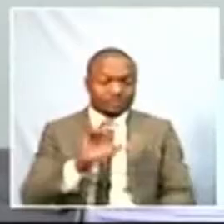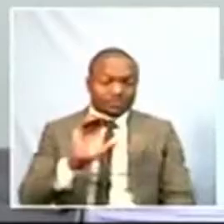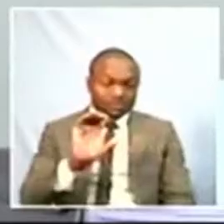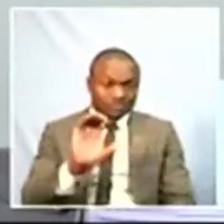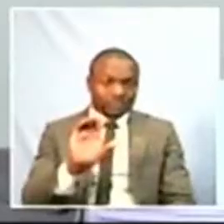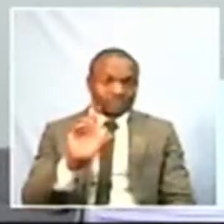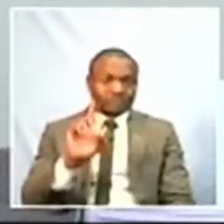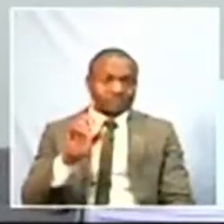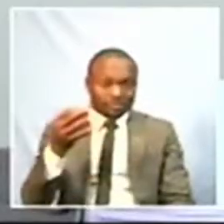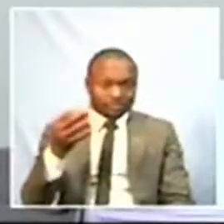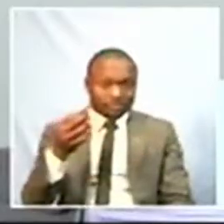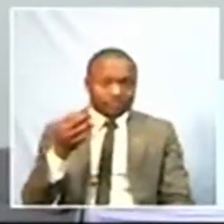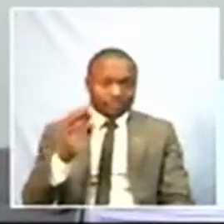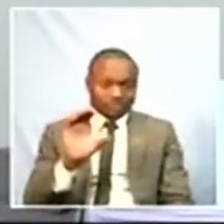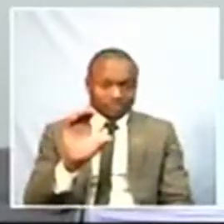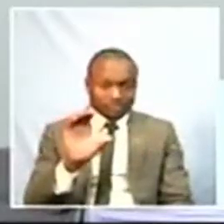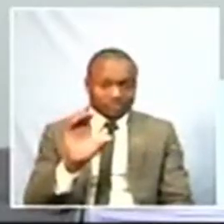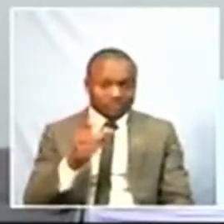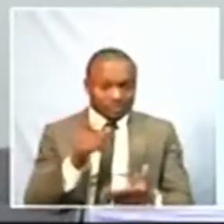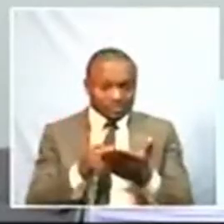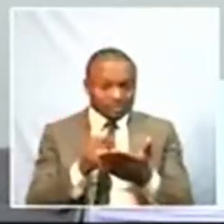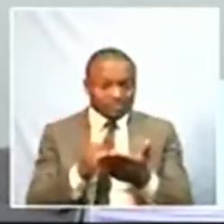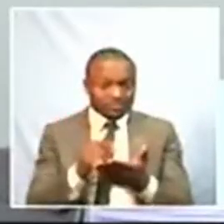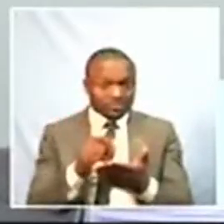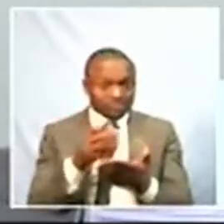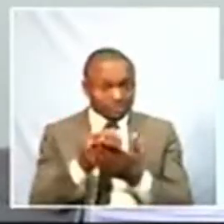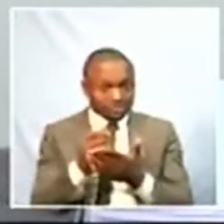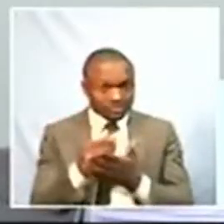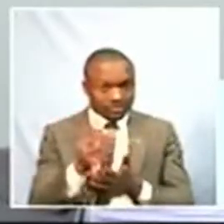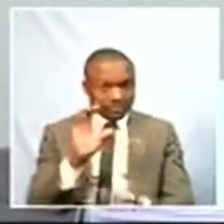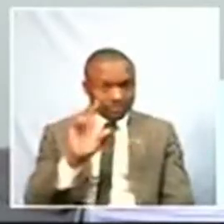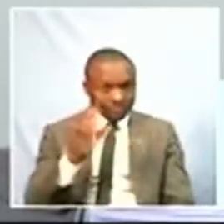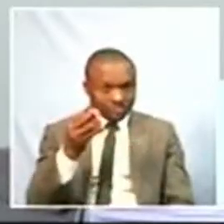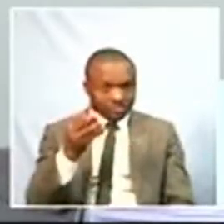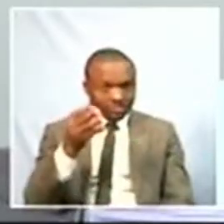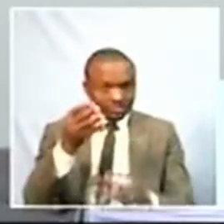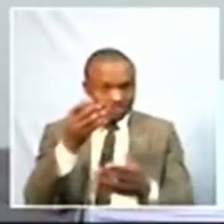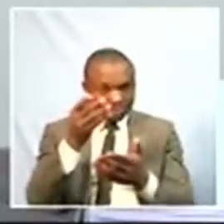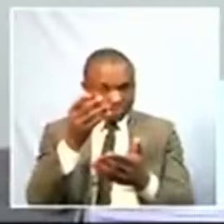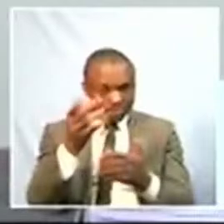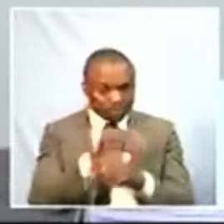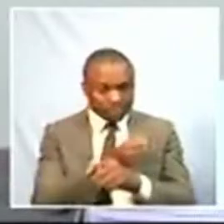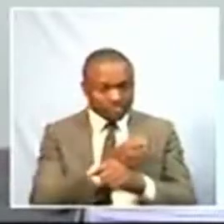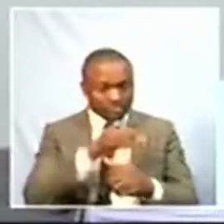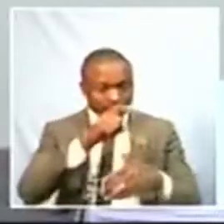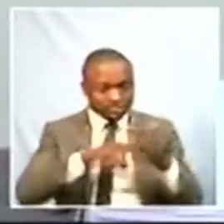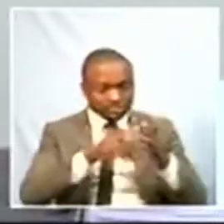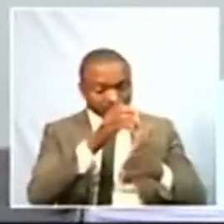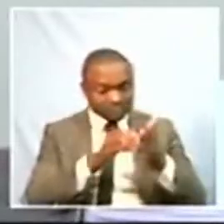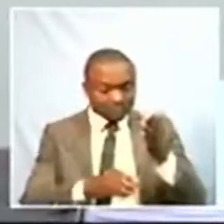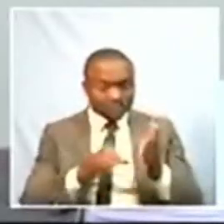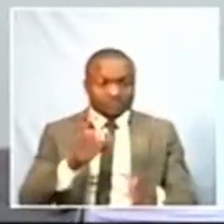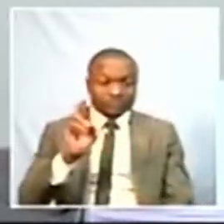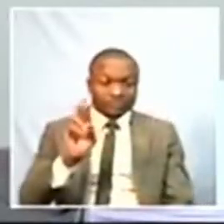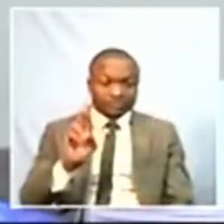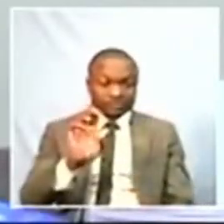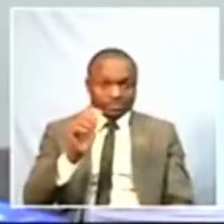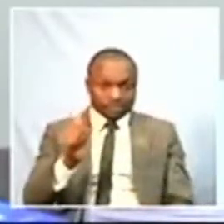because this is CDF money. Once you get a quotation from RIA, then you say there is this management, or let's take it for